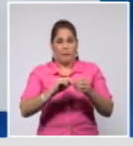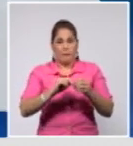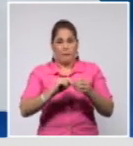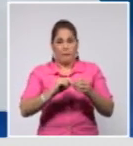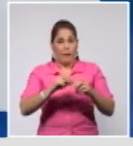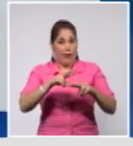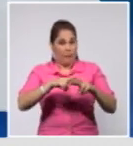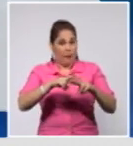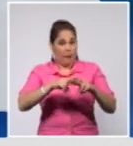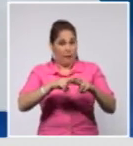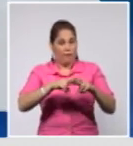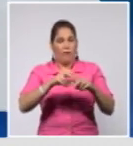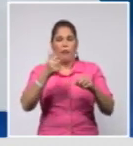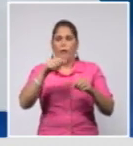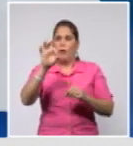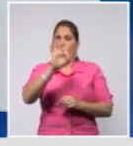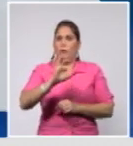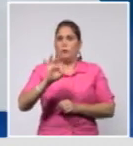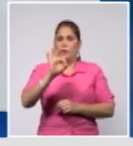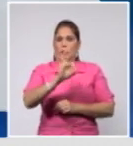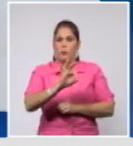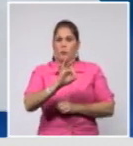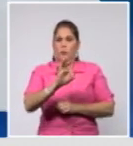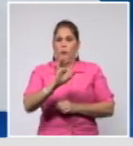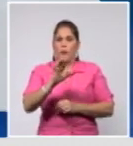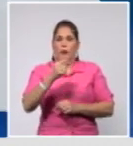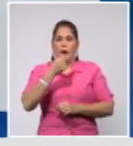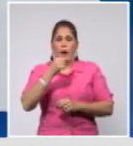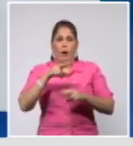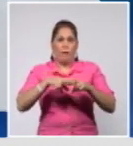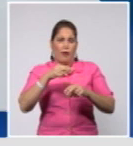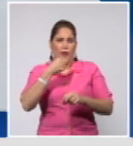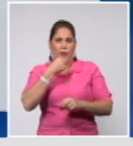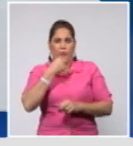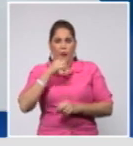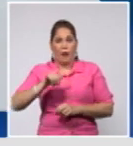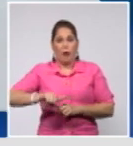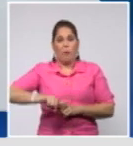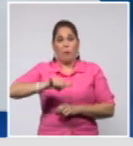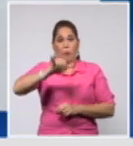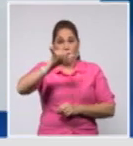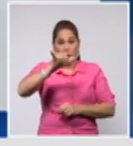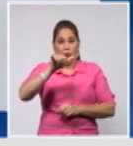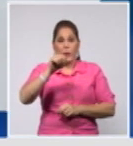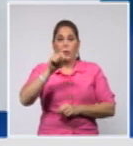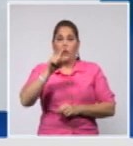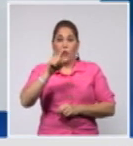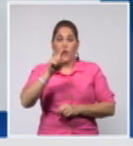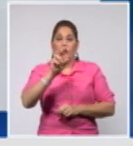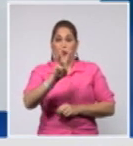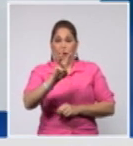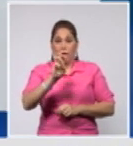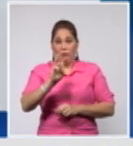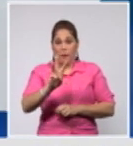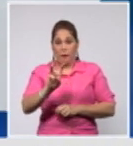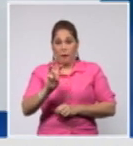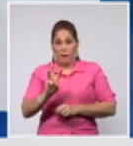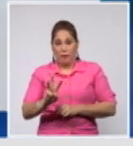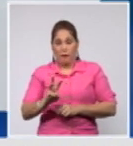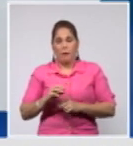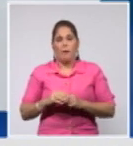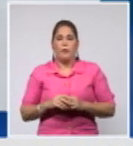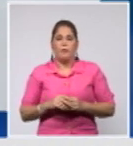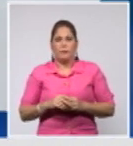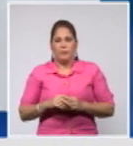3, Boyeros 3, Arroyo Naranjo 3, Cotorro